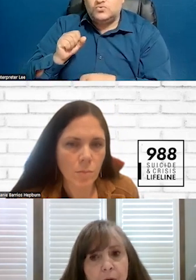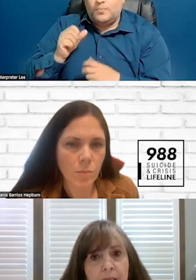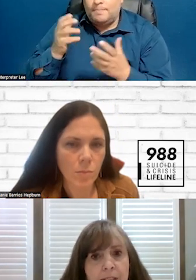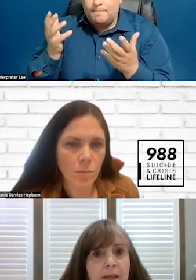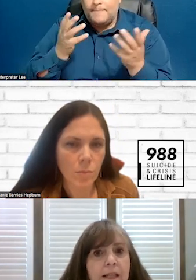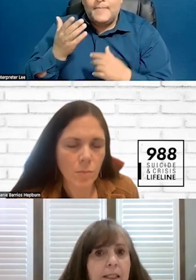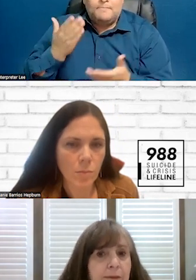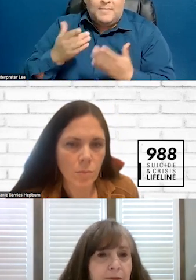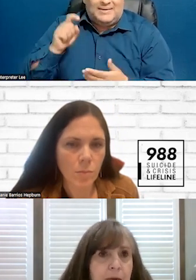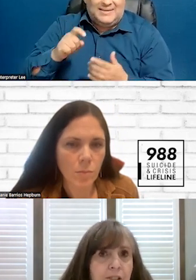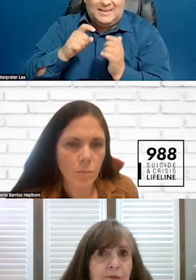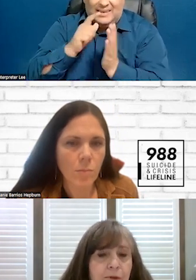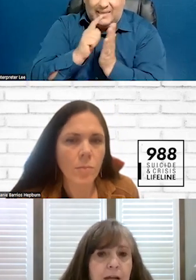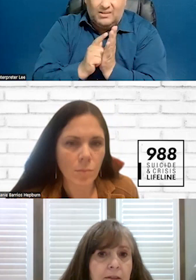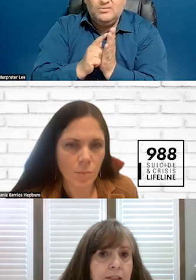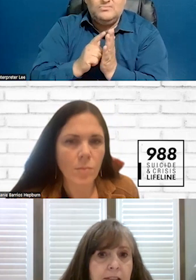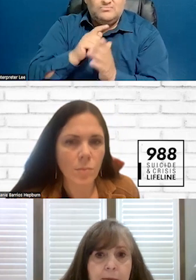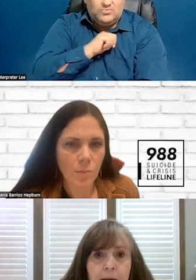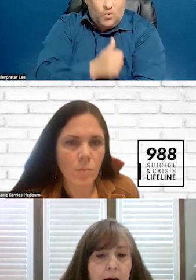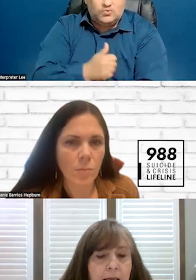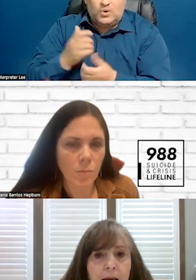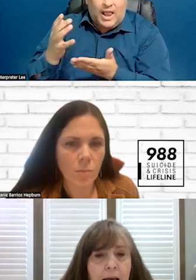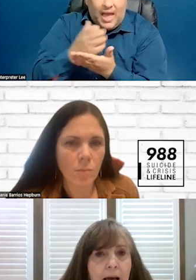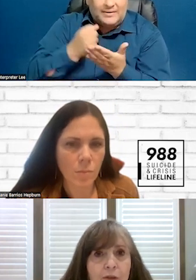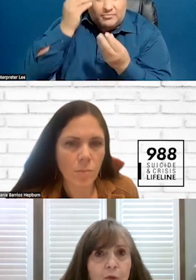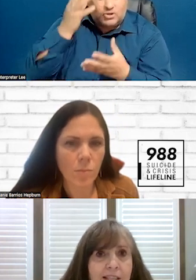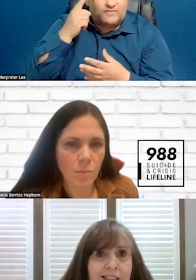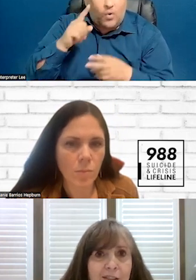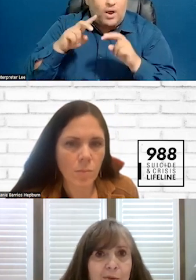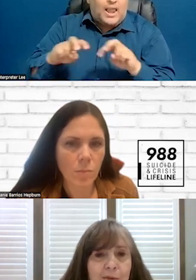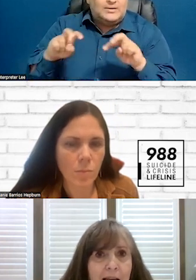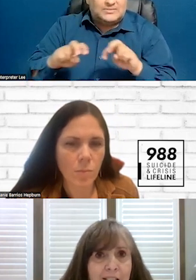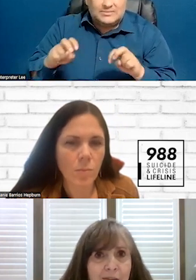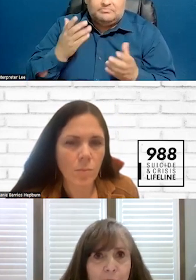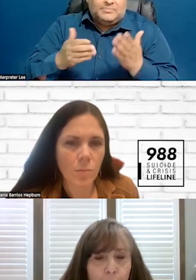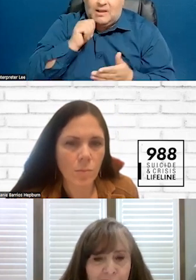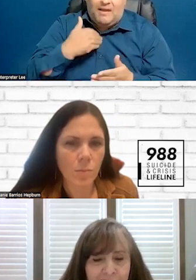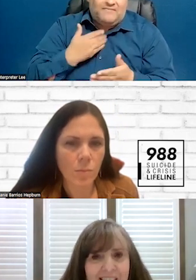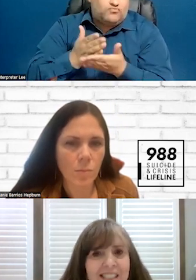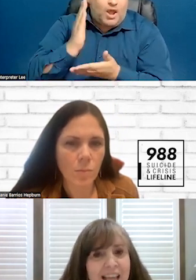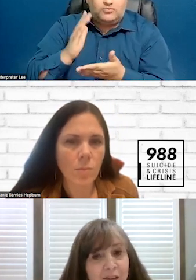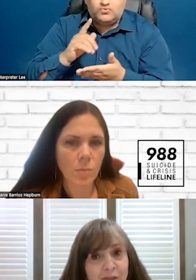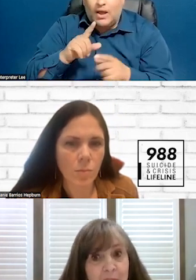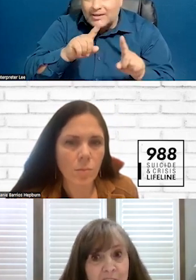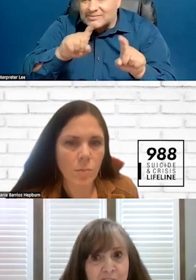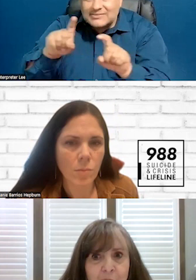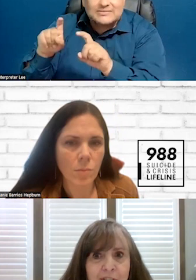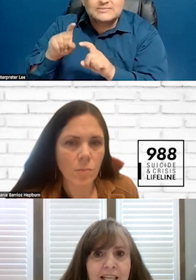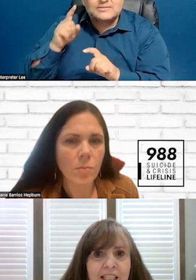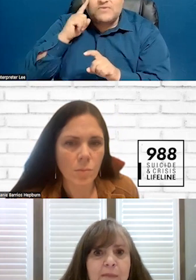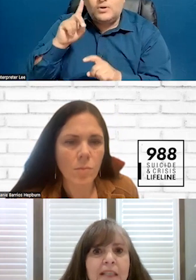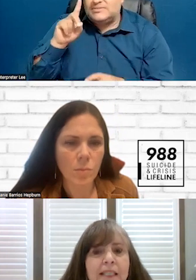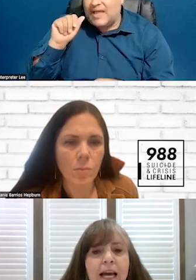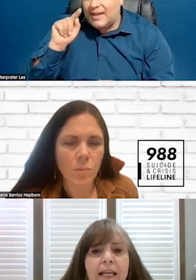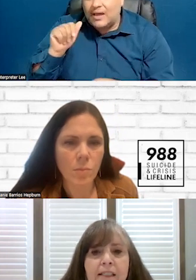statutory authority to collect information for analysis. They may not have the right to ask for data from the insurers